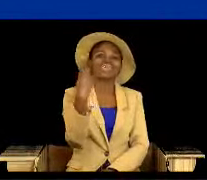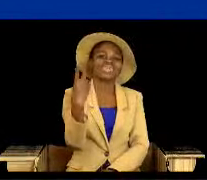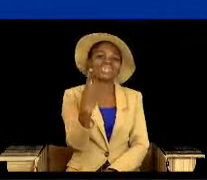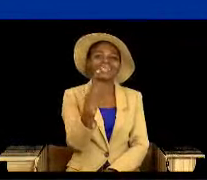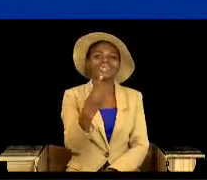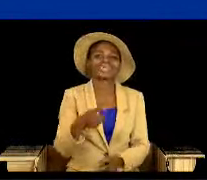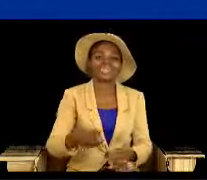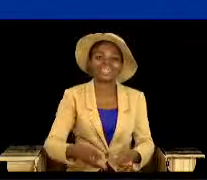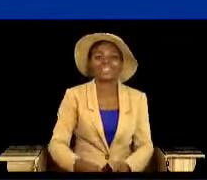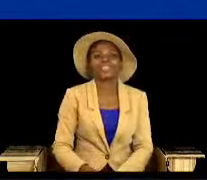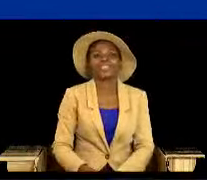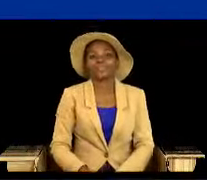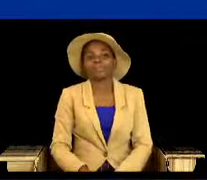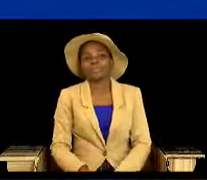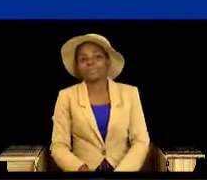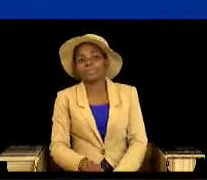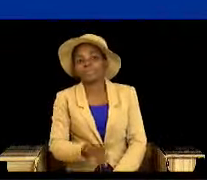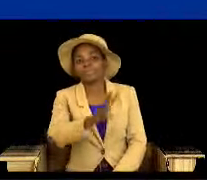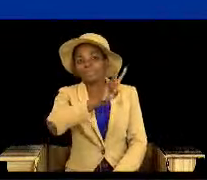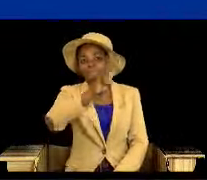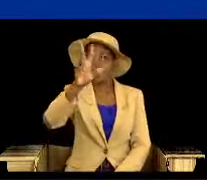everybody s the last